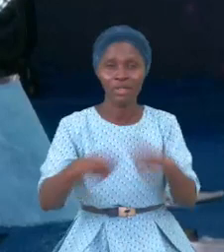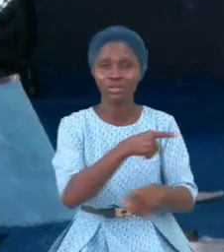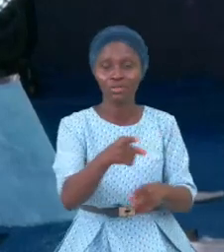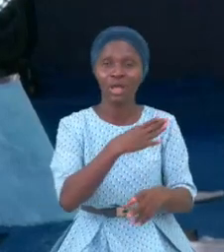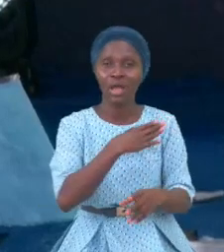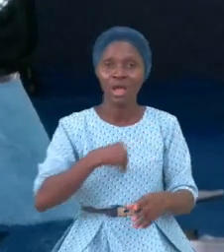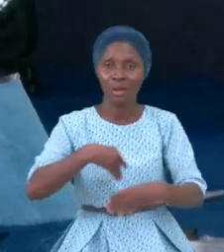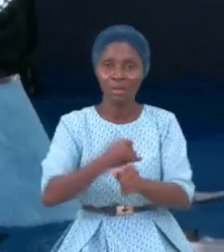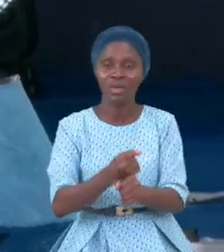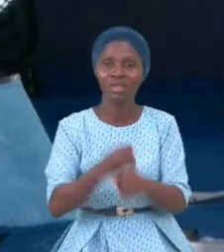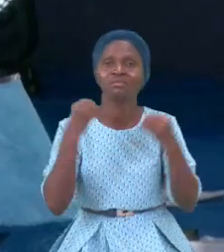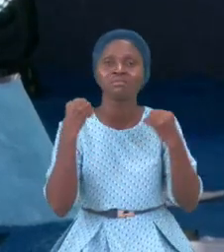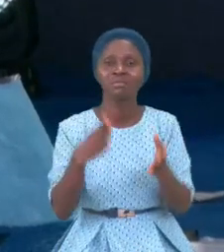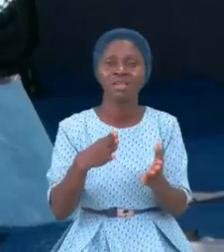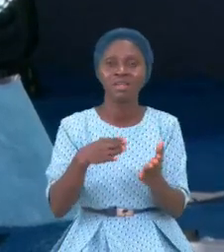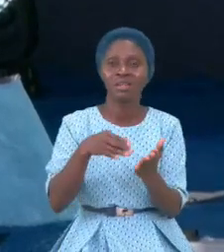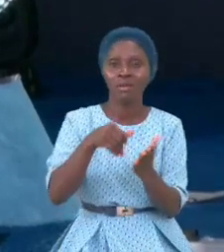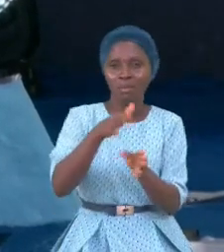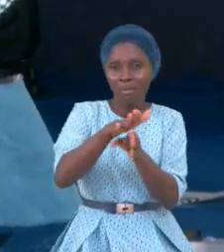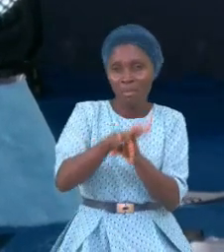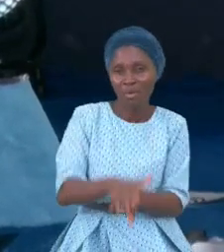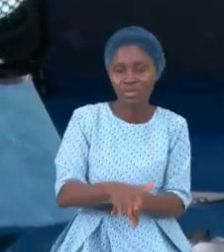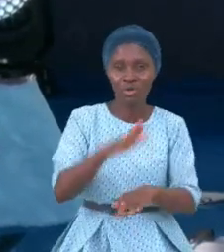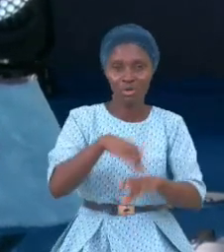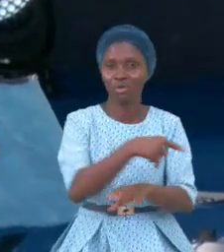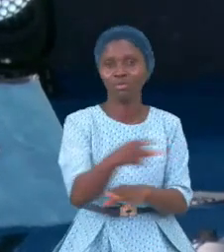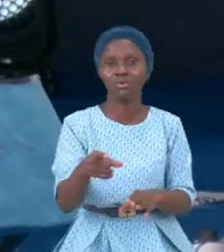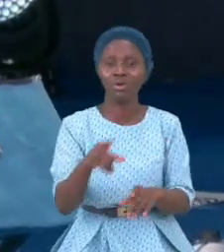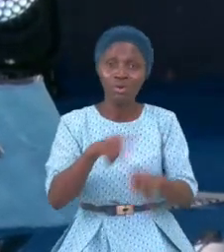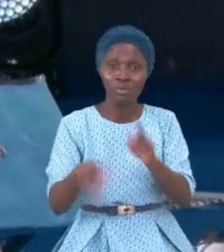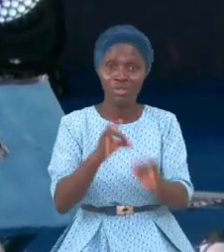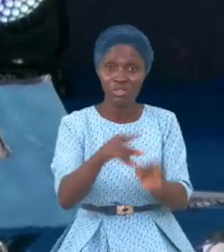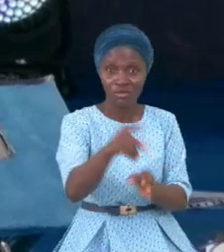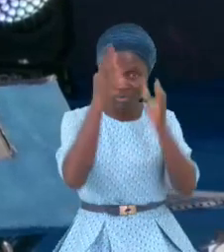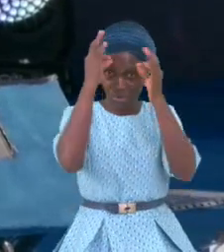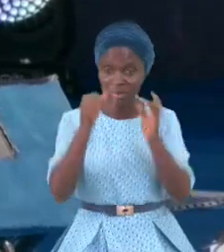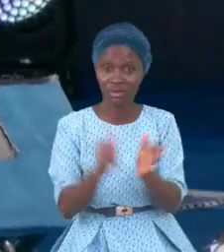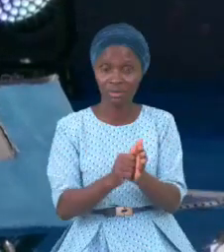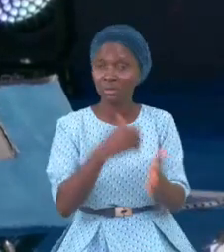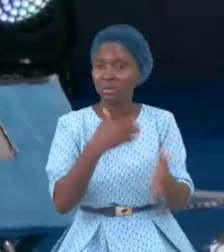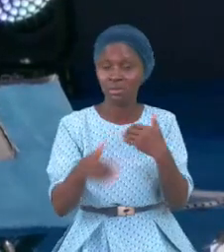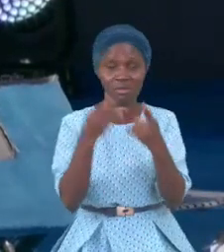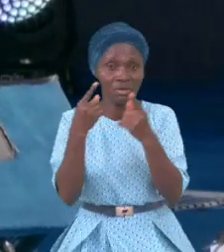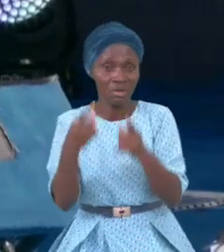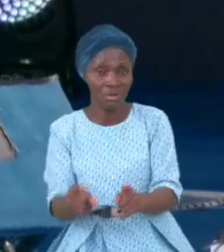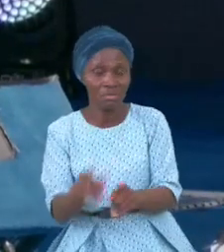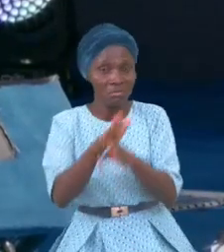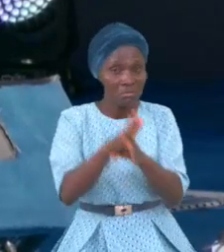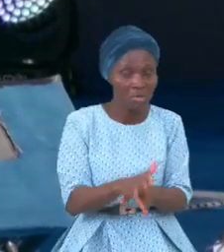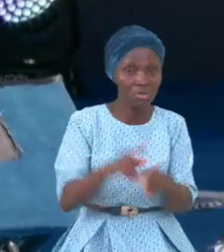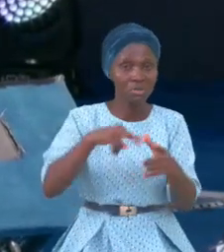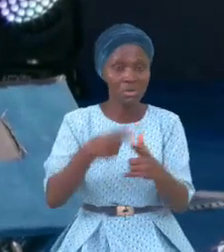say, pressure or no pressure, persecution or no persecution, I know that's apostasy. I will not